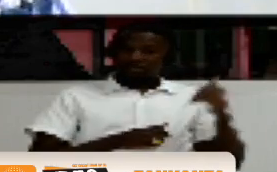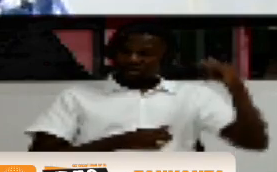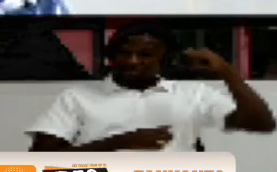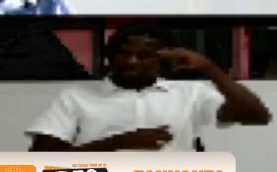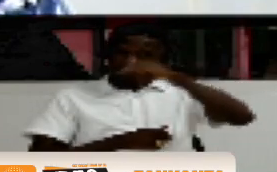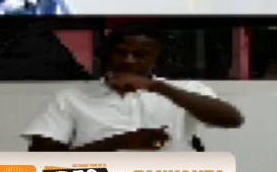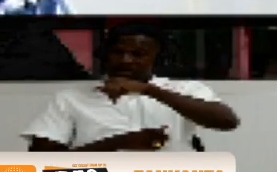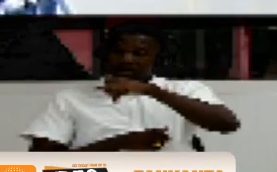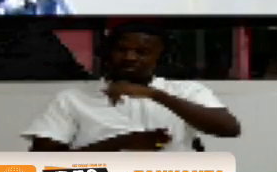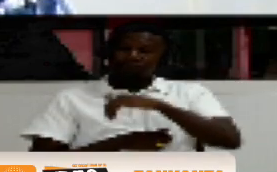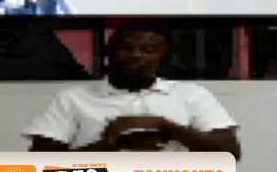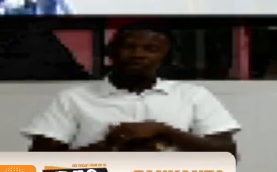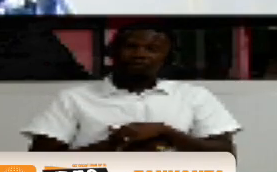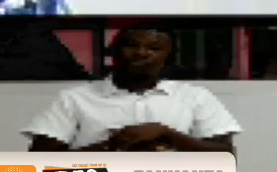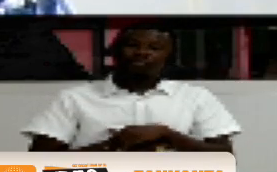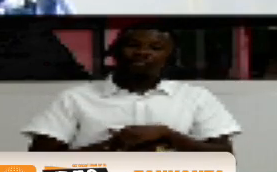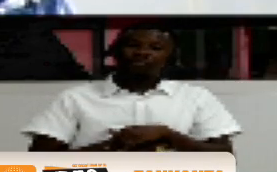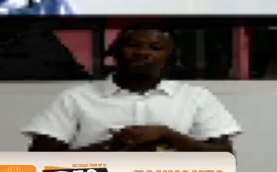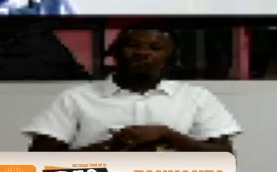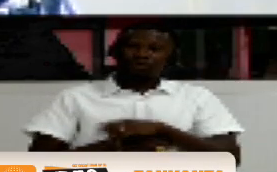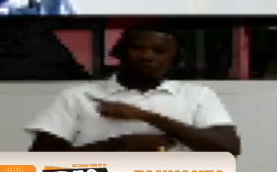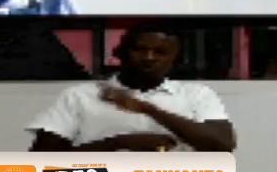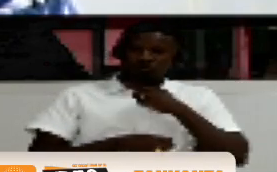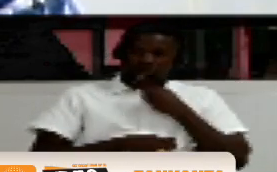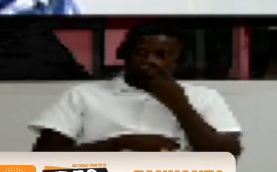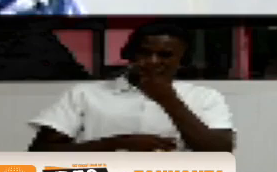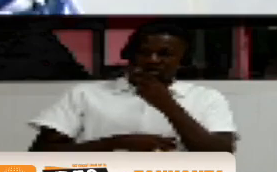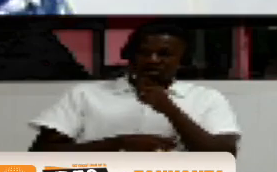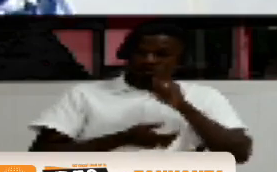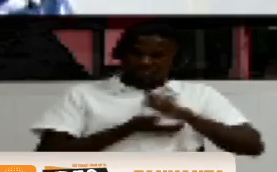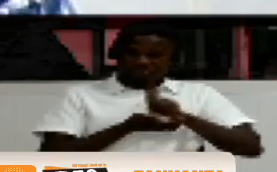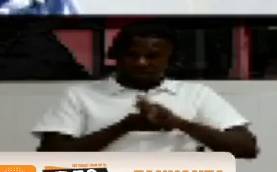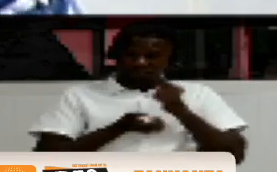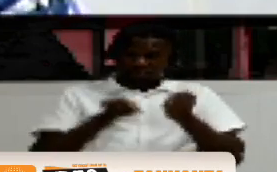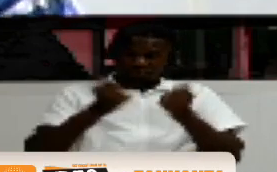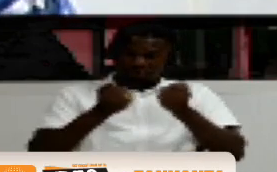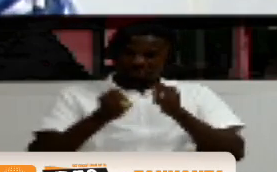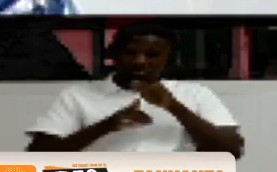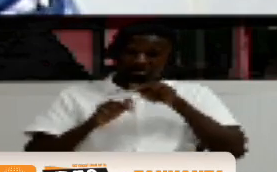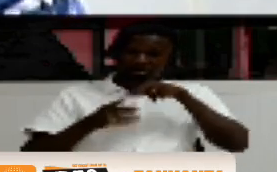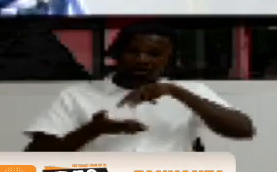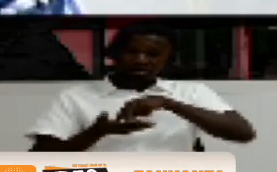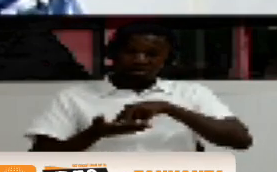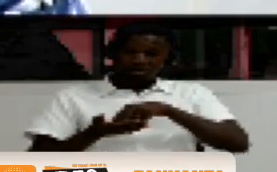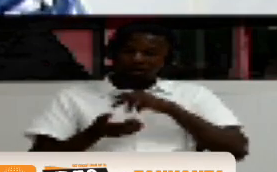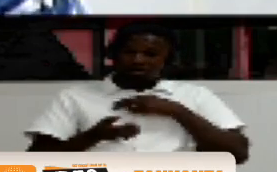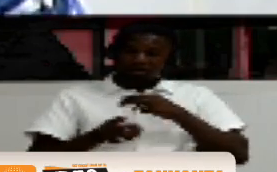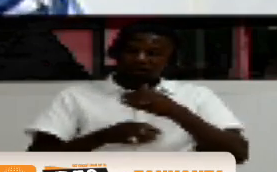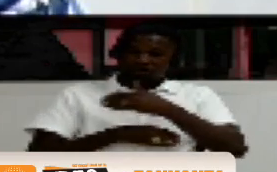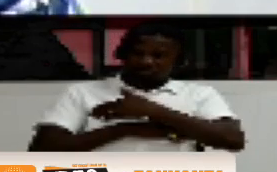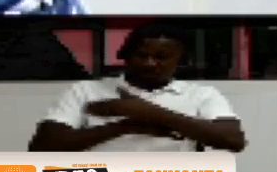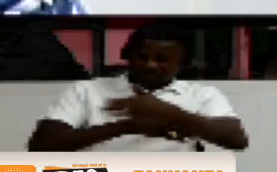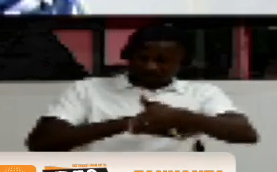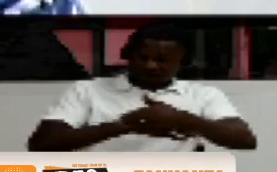aircraft, we saw an ambulance standing just at the foot of the aircraft.